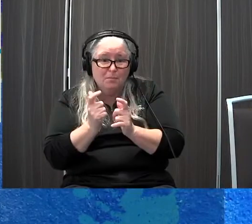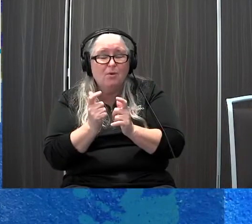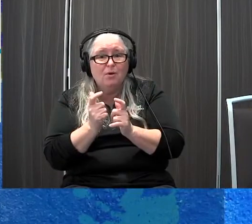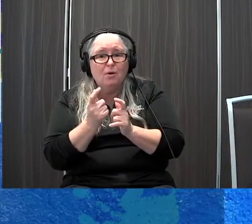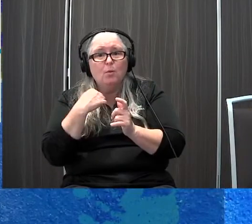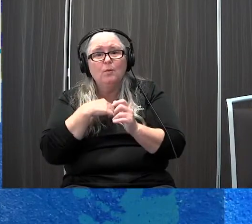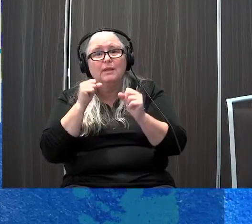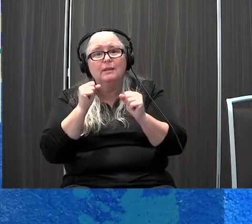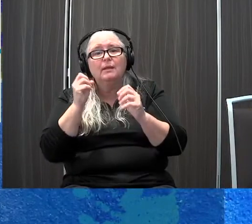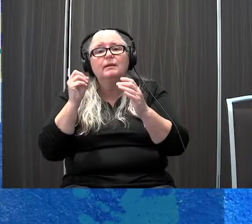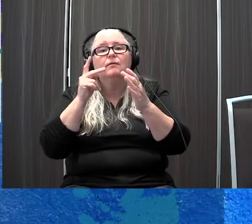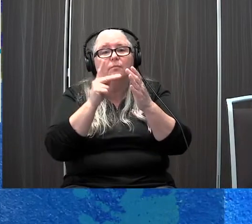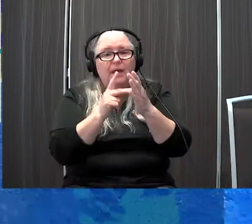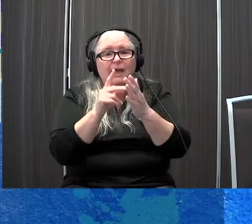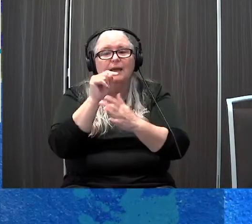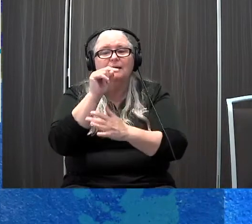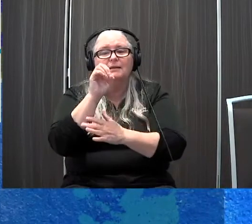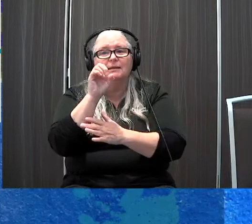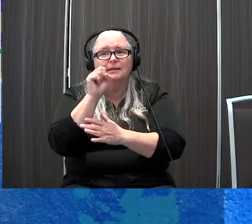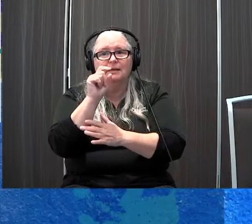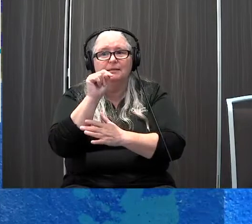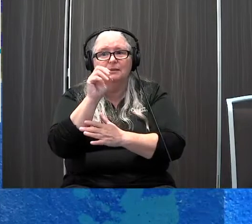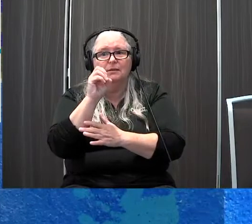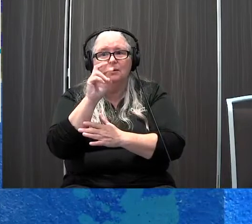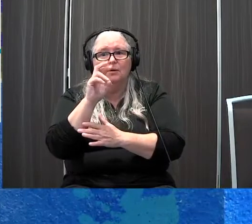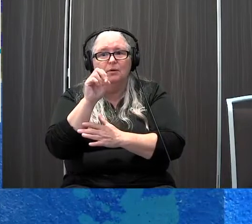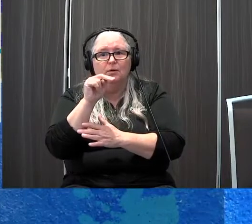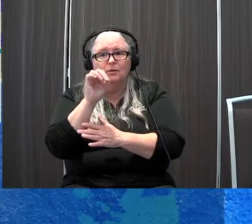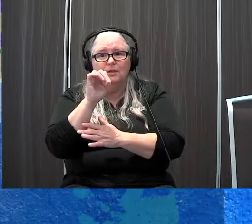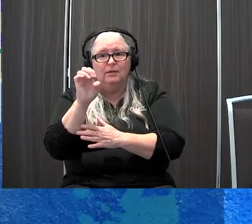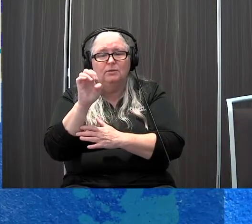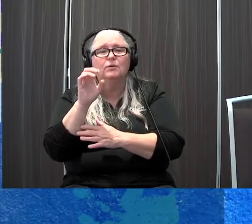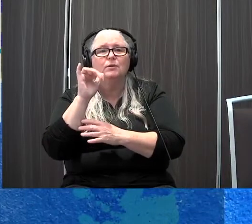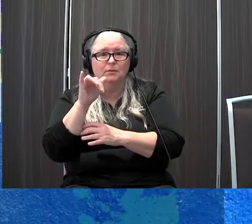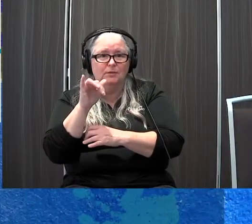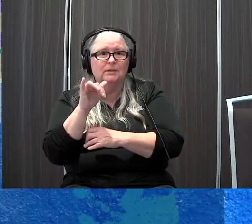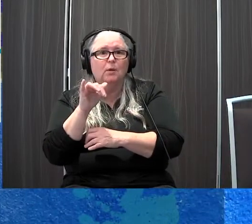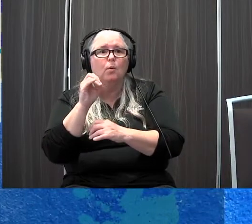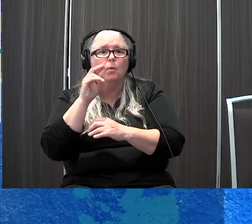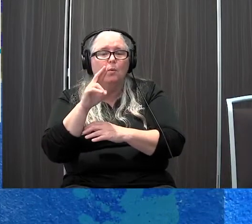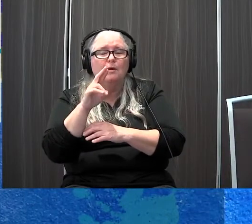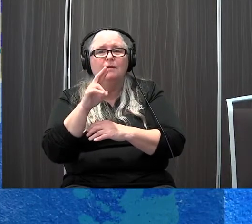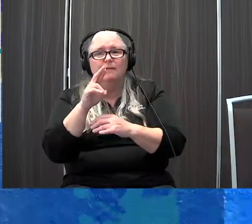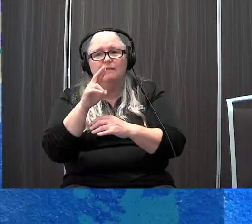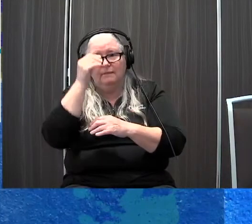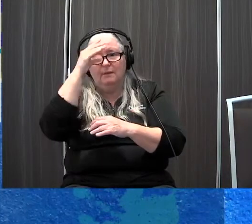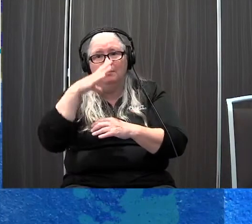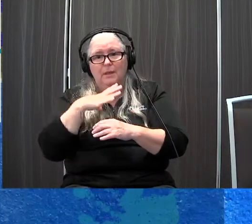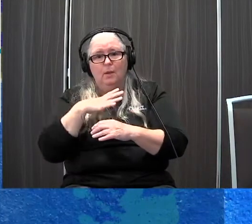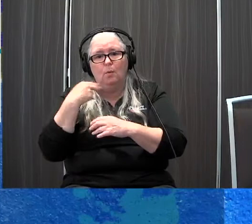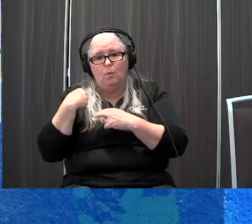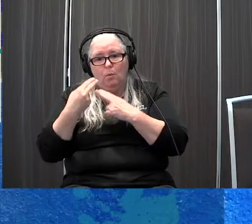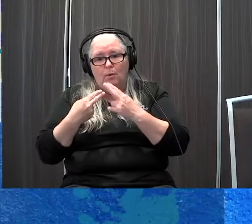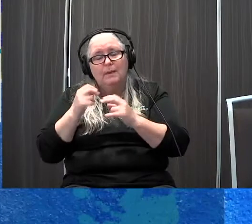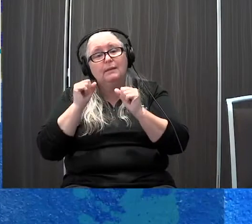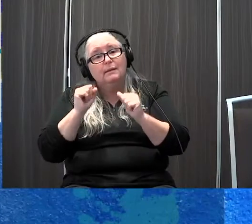back testosterone, which is the male sex hormone, or the controlling hormone, and those may help the